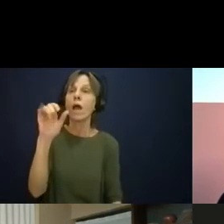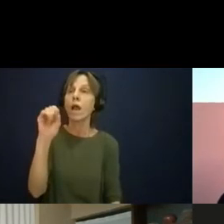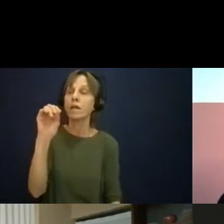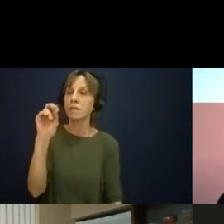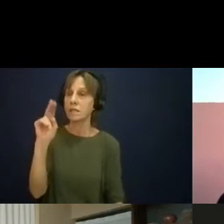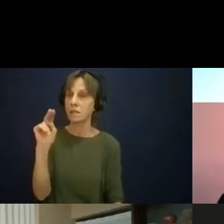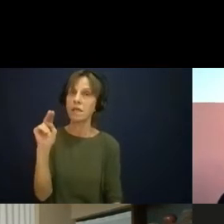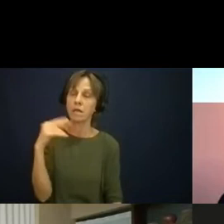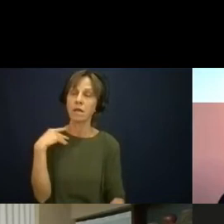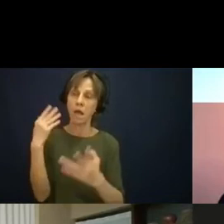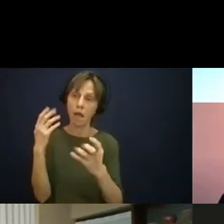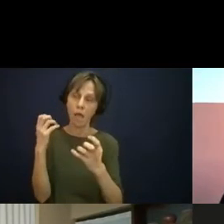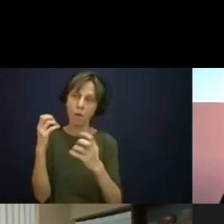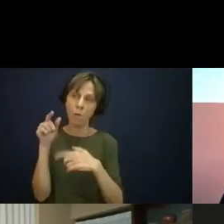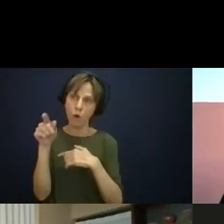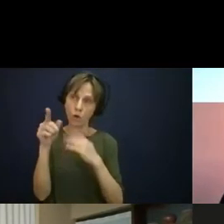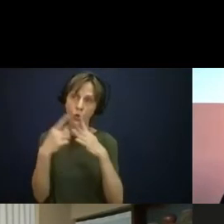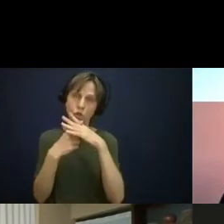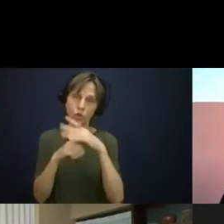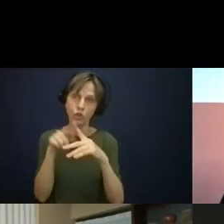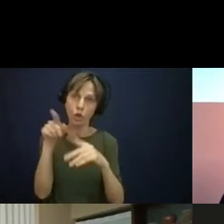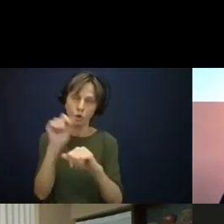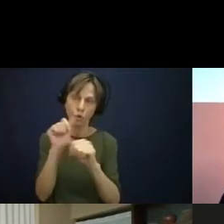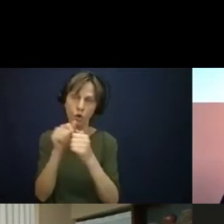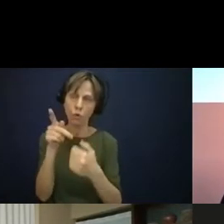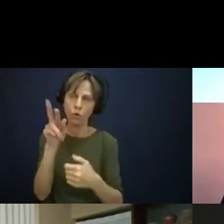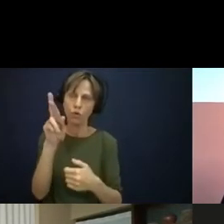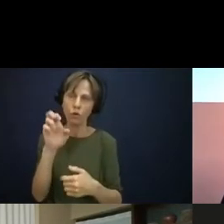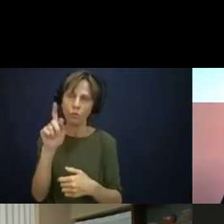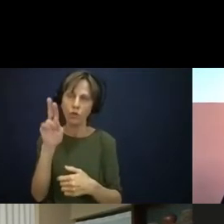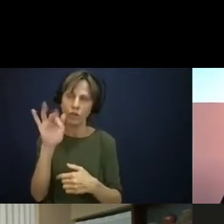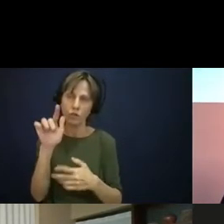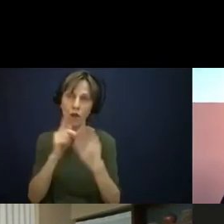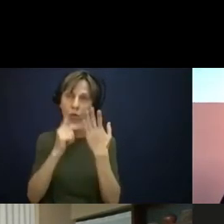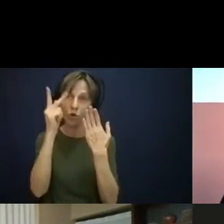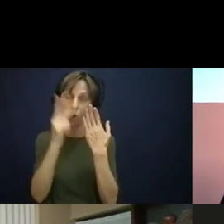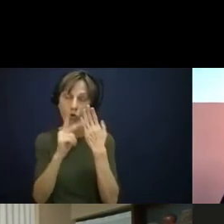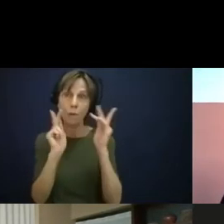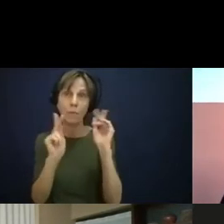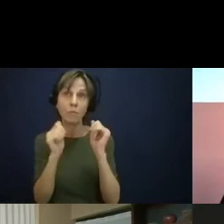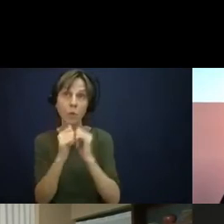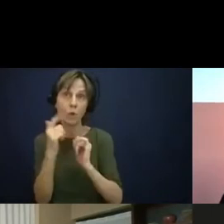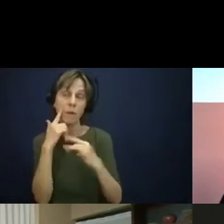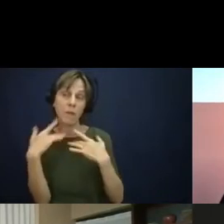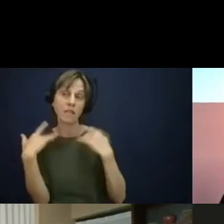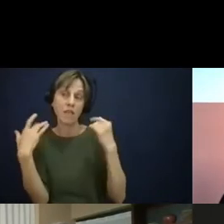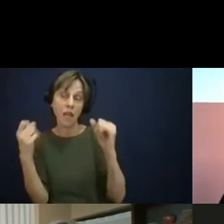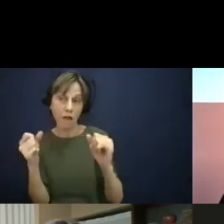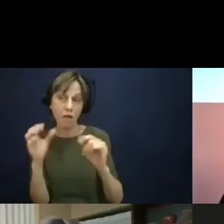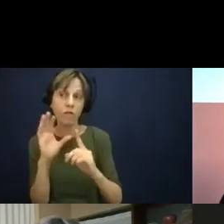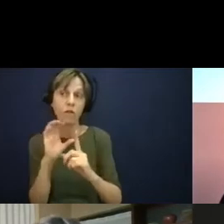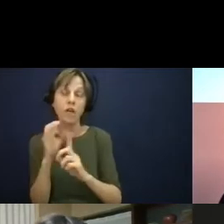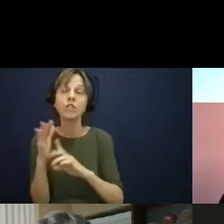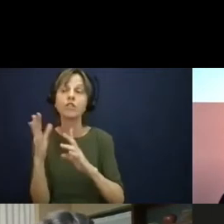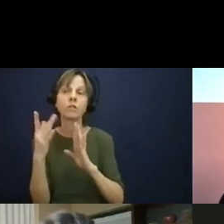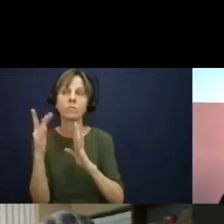this to start. You work with a pretrial program that gets people with mental health conditions out of jail and into treatment